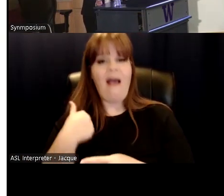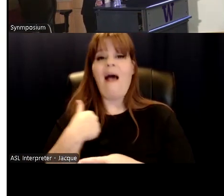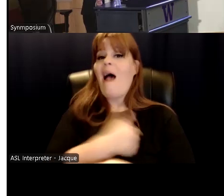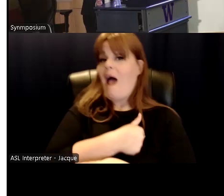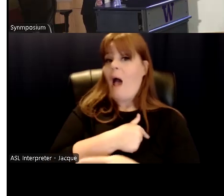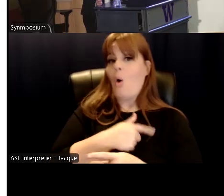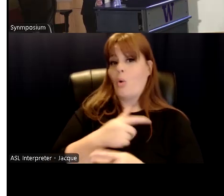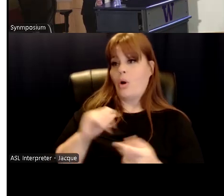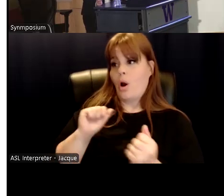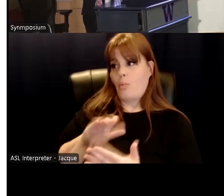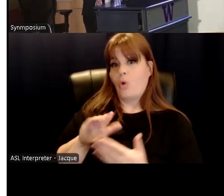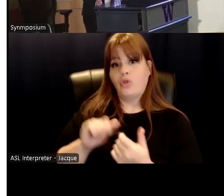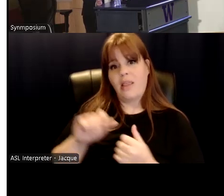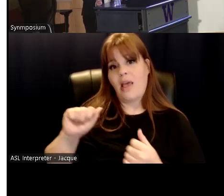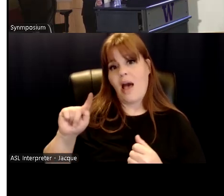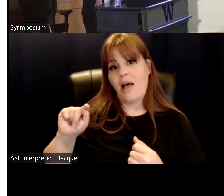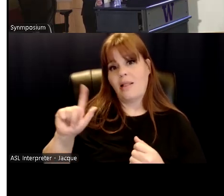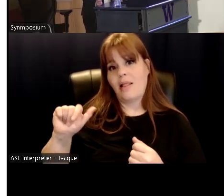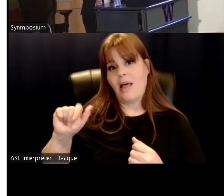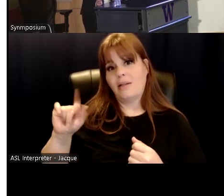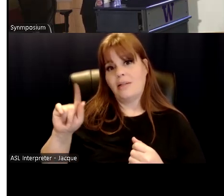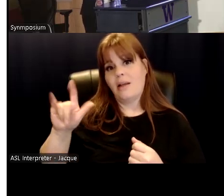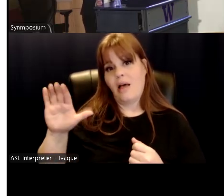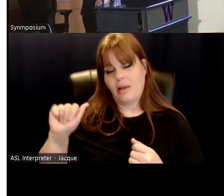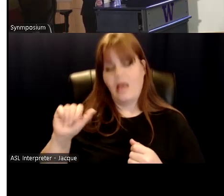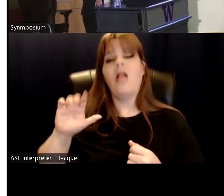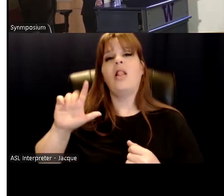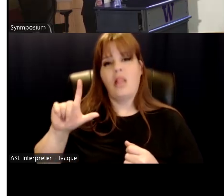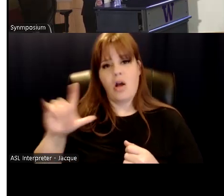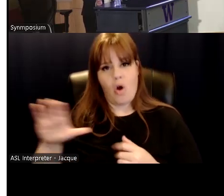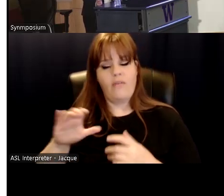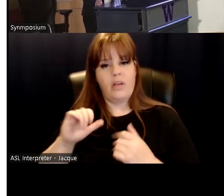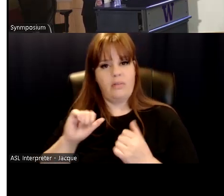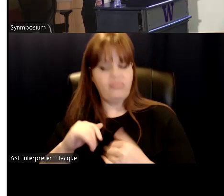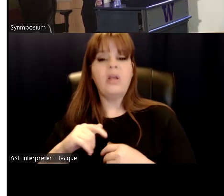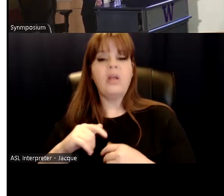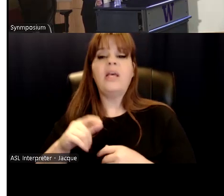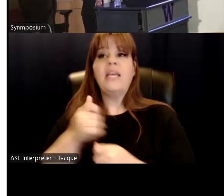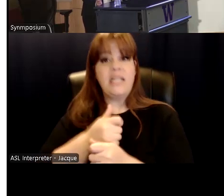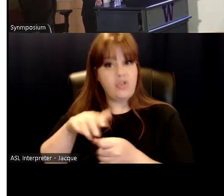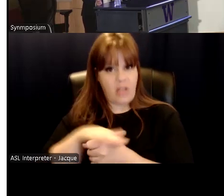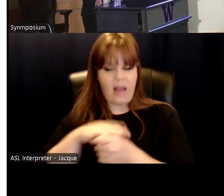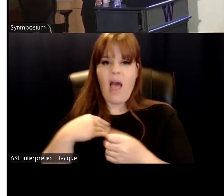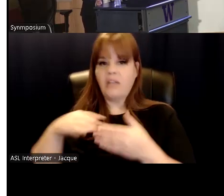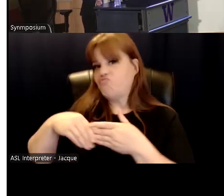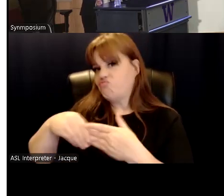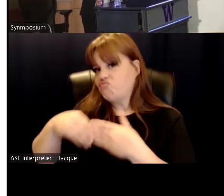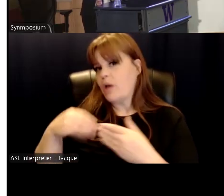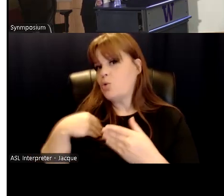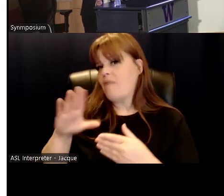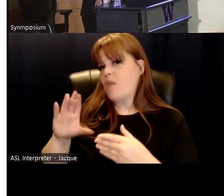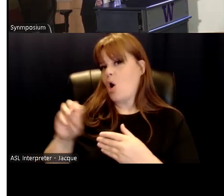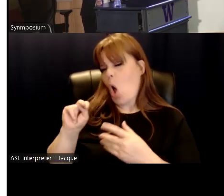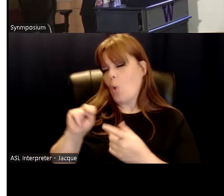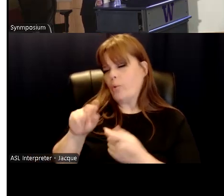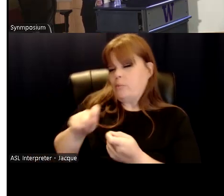COVID Collaborative. As Dr. Friedli mentioned, each site has the latitude to have their own nuanced approach that's specific